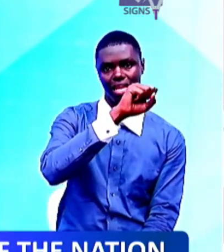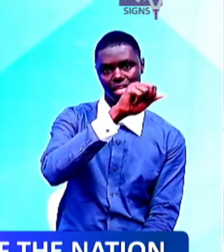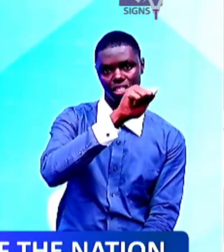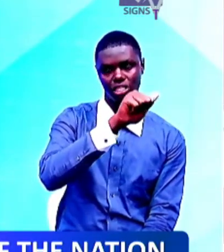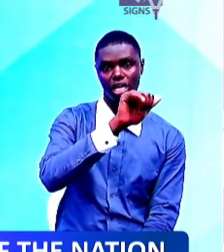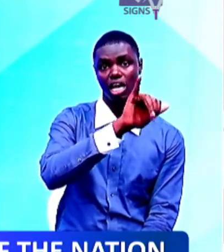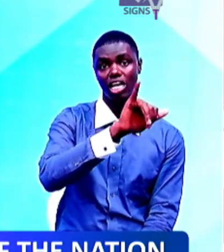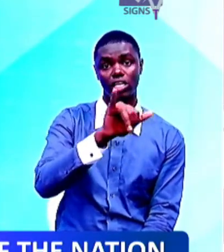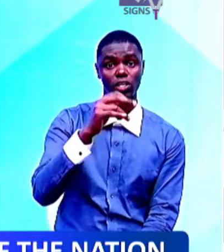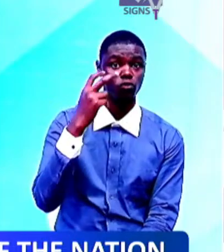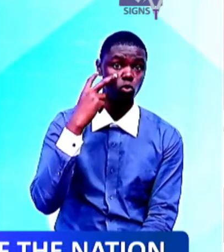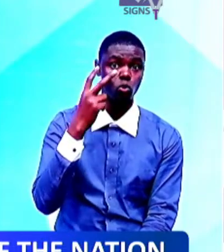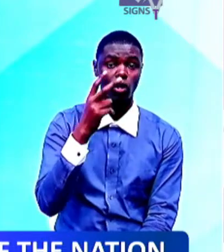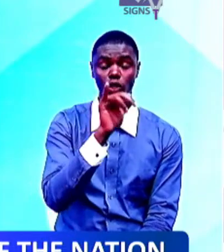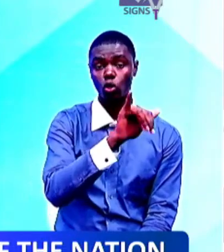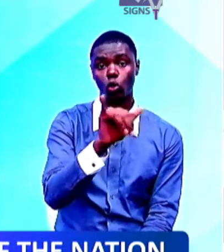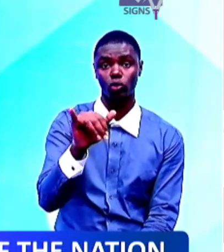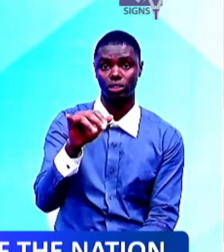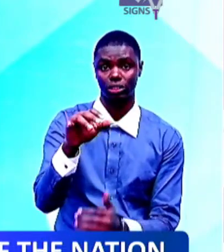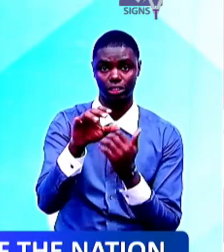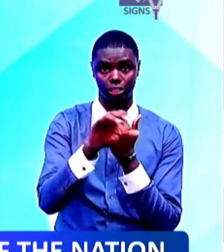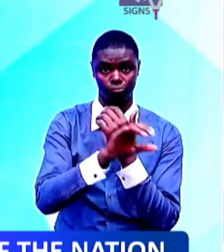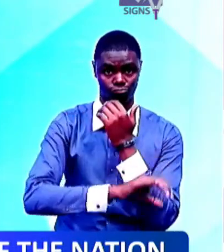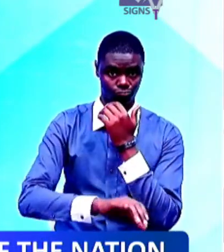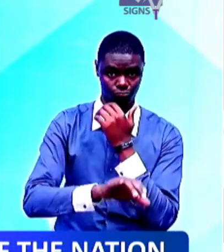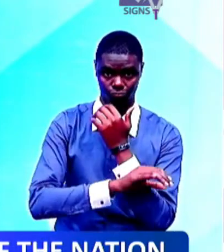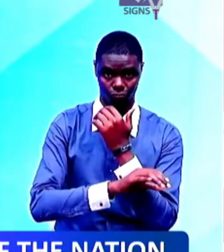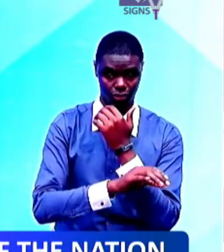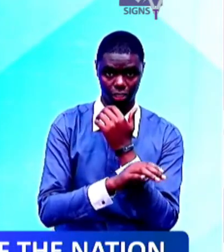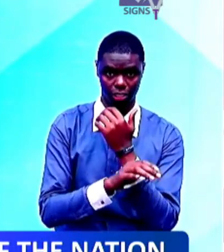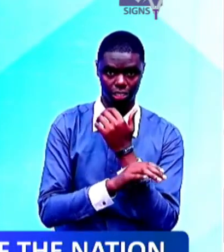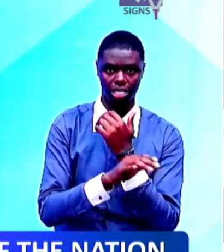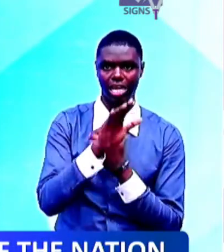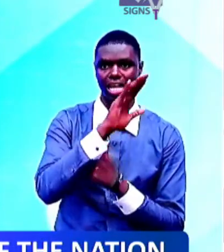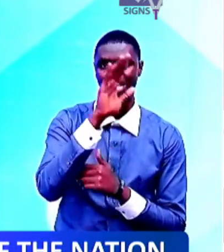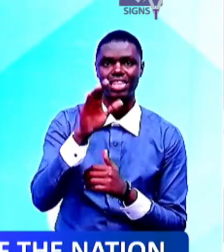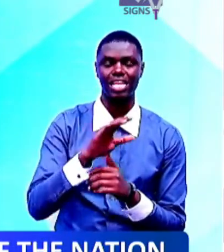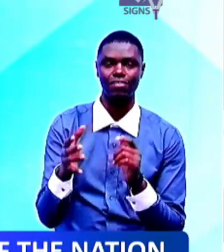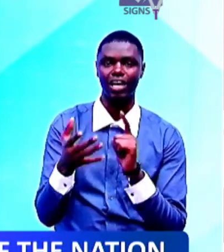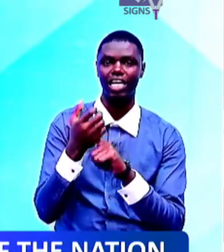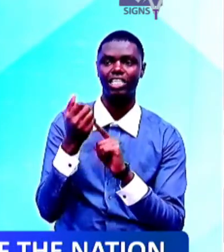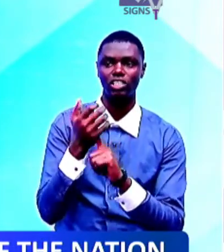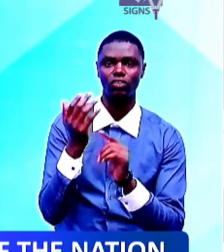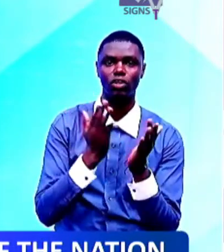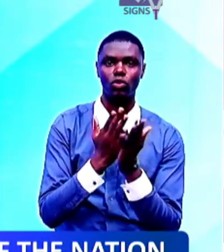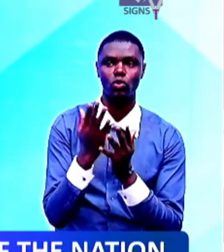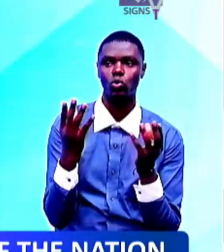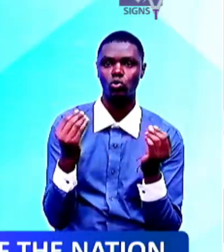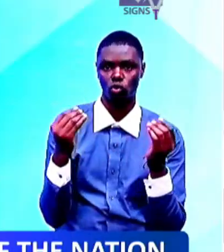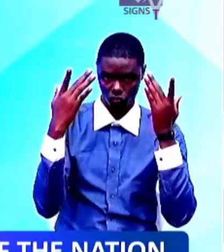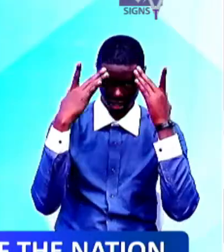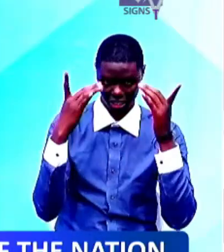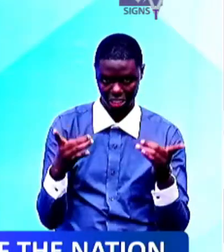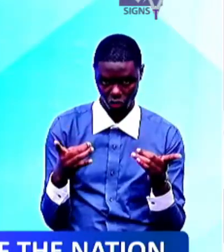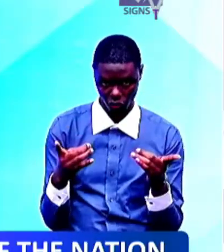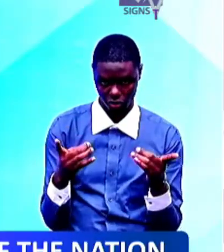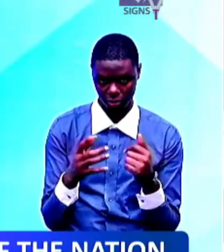those countries, particularly the one we started independence with, they never got where they are through soft